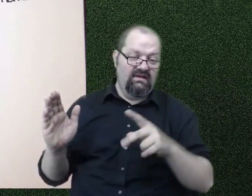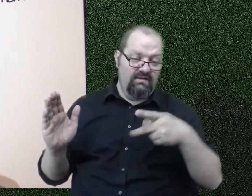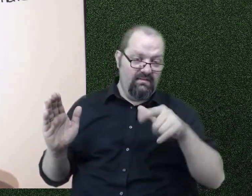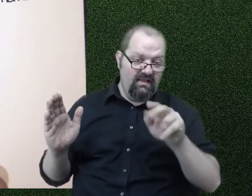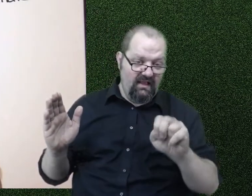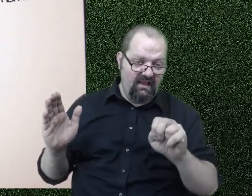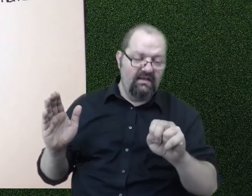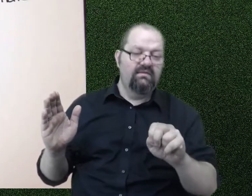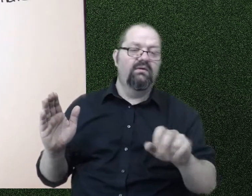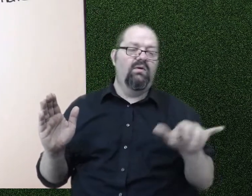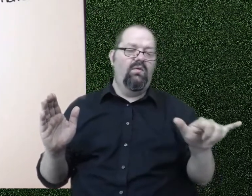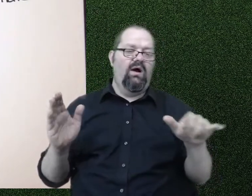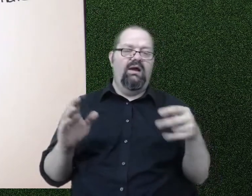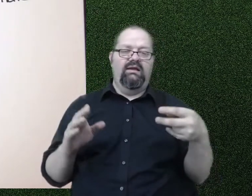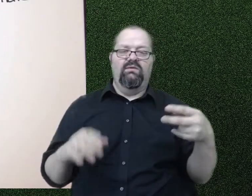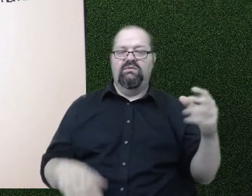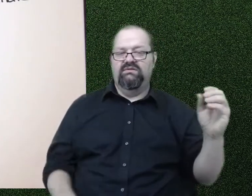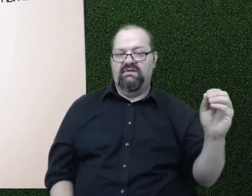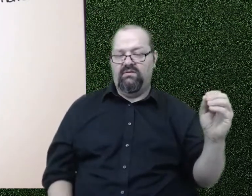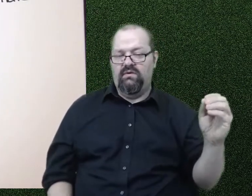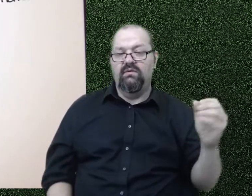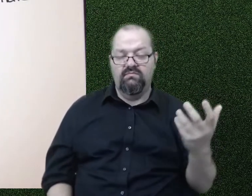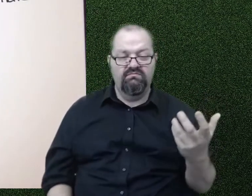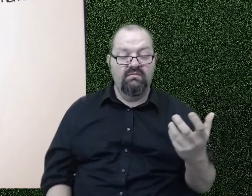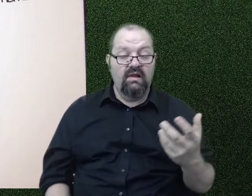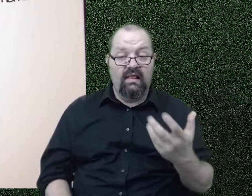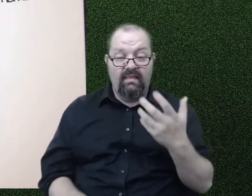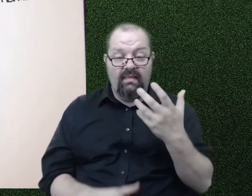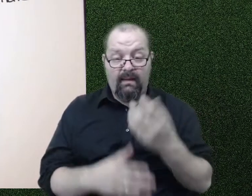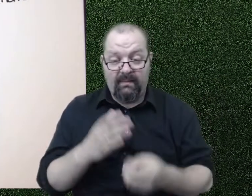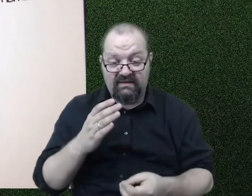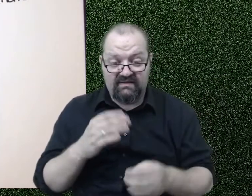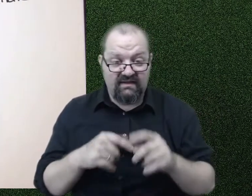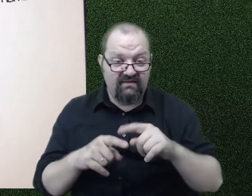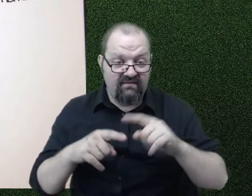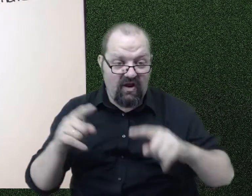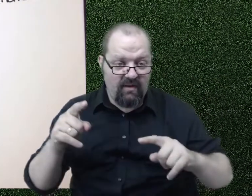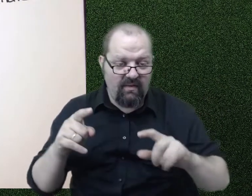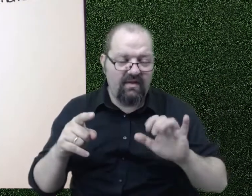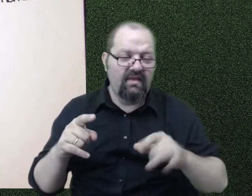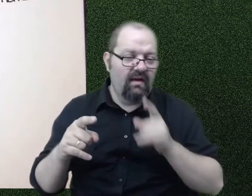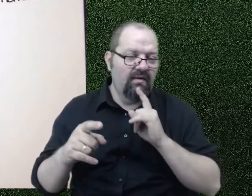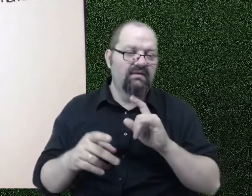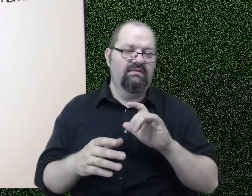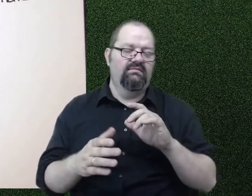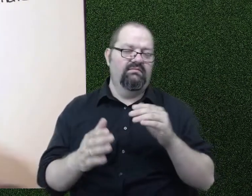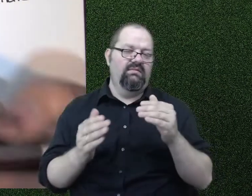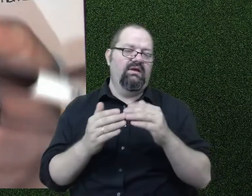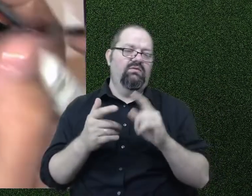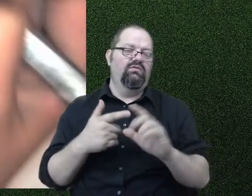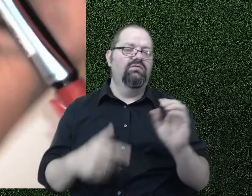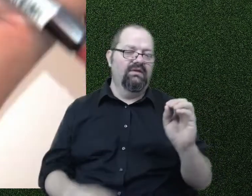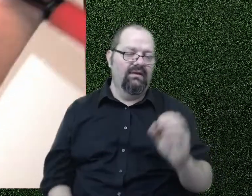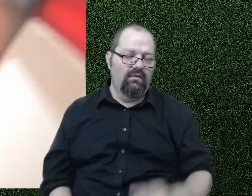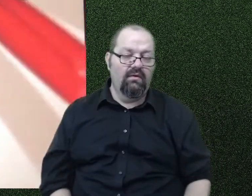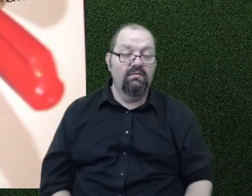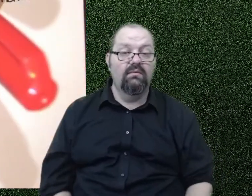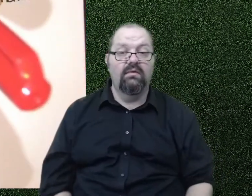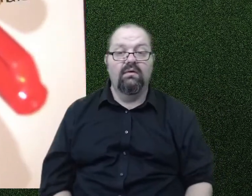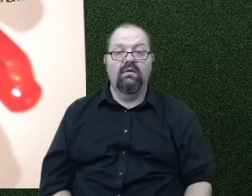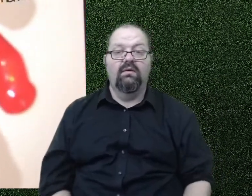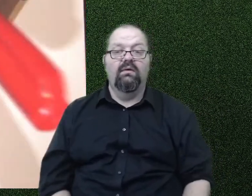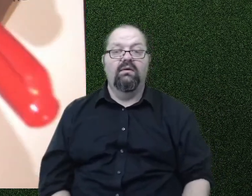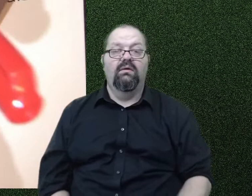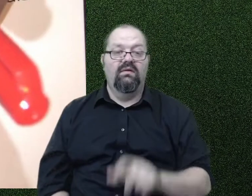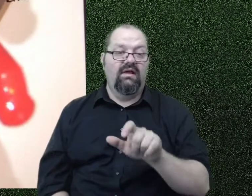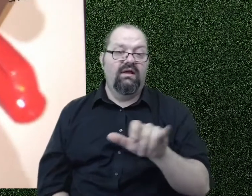no coincidence in that. The missing variable, that's the one that's set equal to 0 over there. The xy plane is the plane